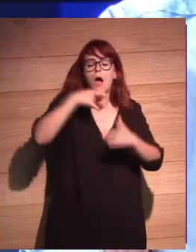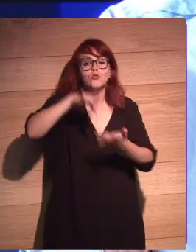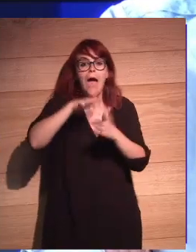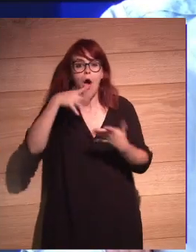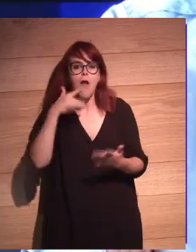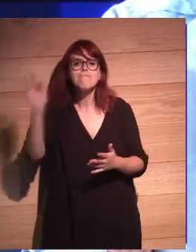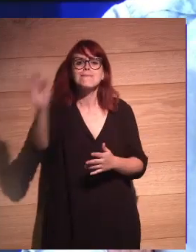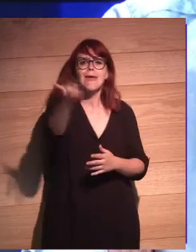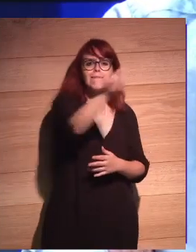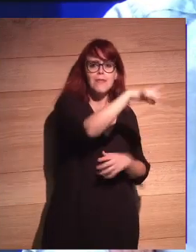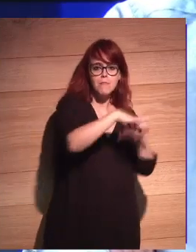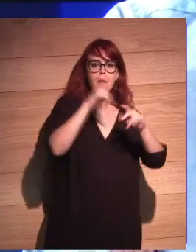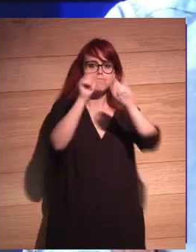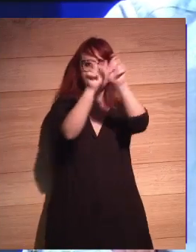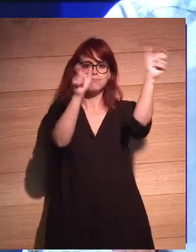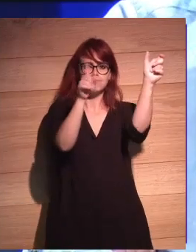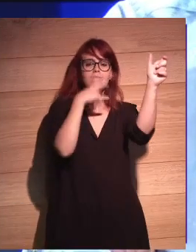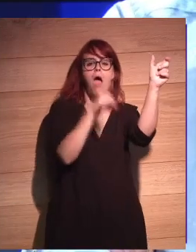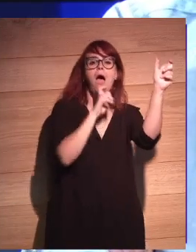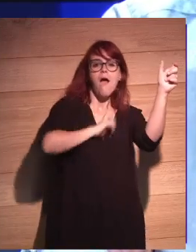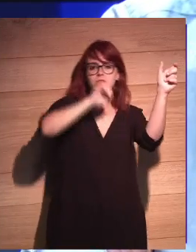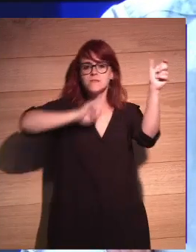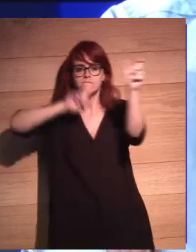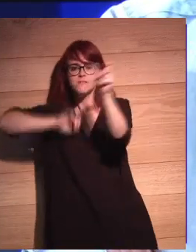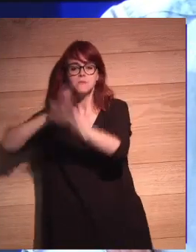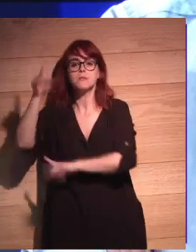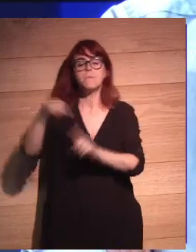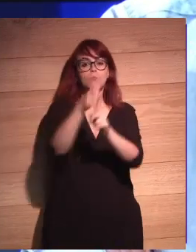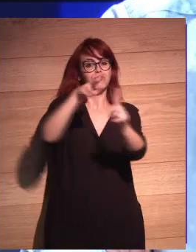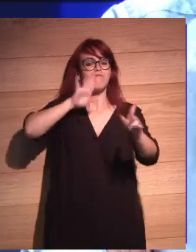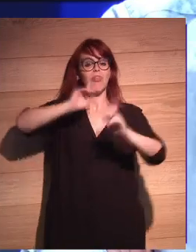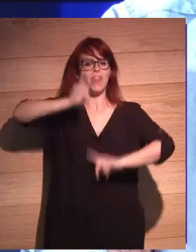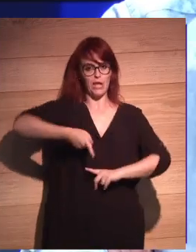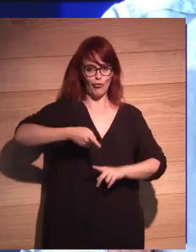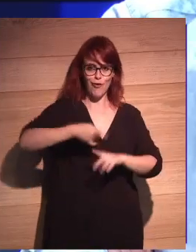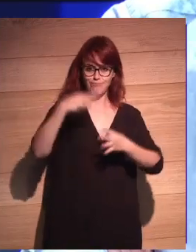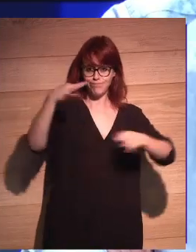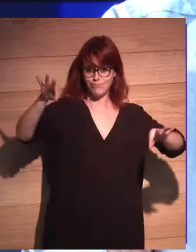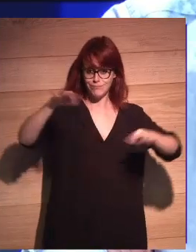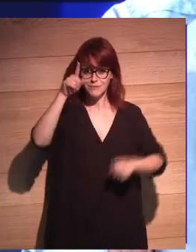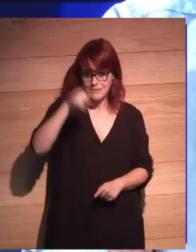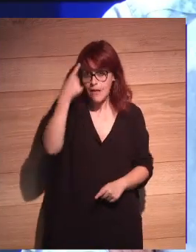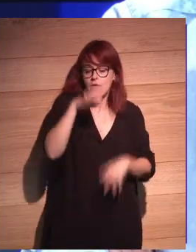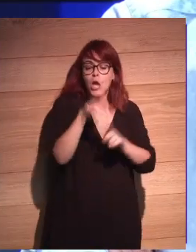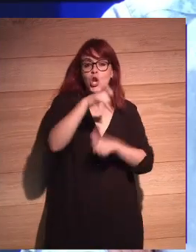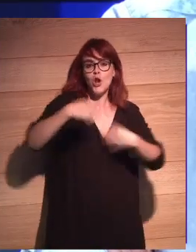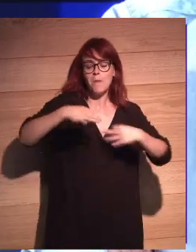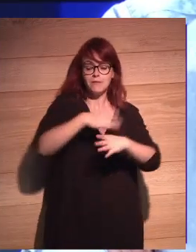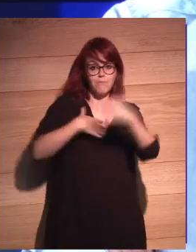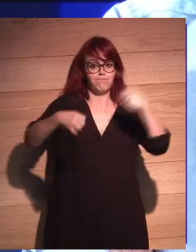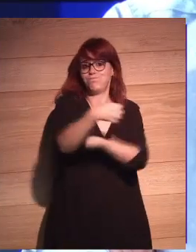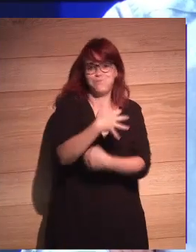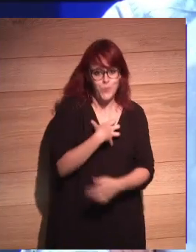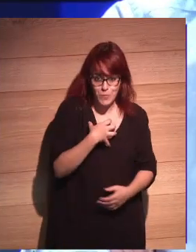was playing at that time, and to have the point of view from the conductor. And this is